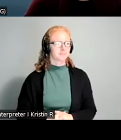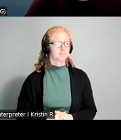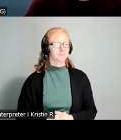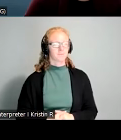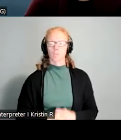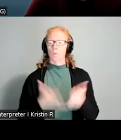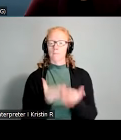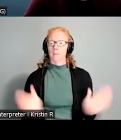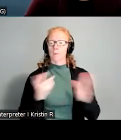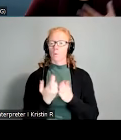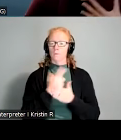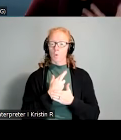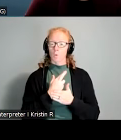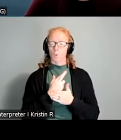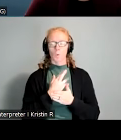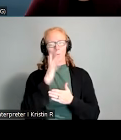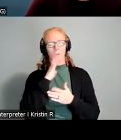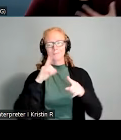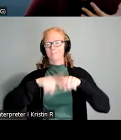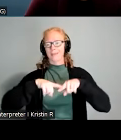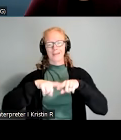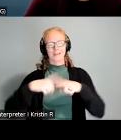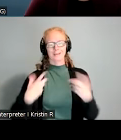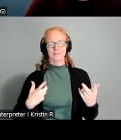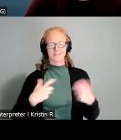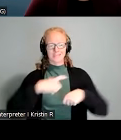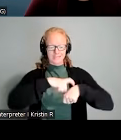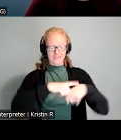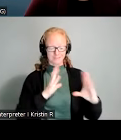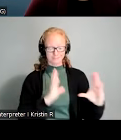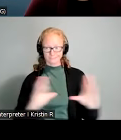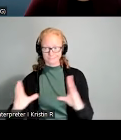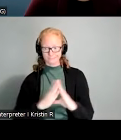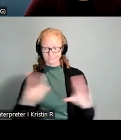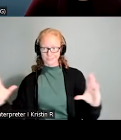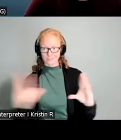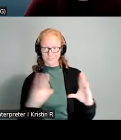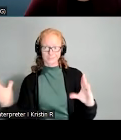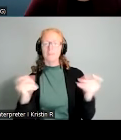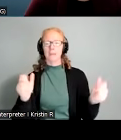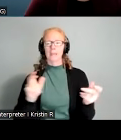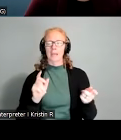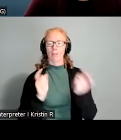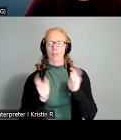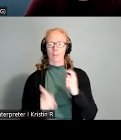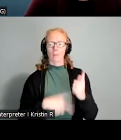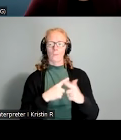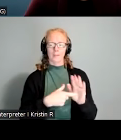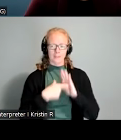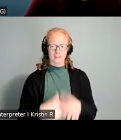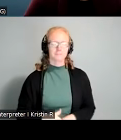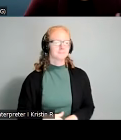may differ. Like I said earlier, it really depends on what type of CEQA document is needed and appropriate for your proposed